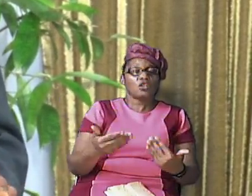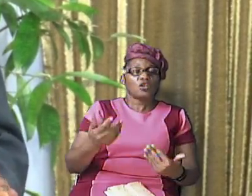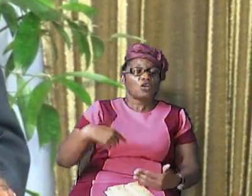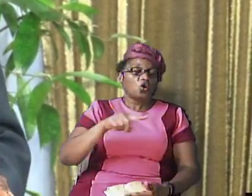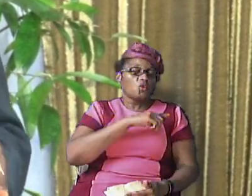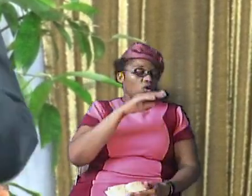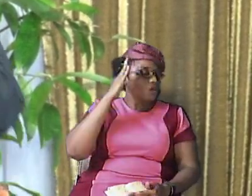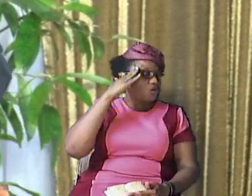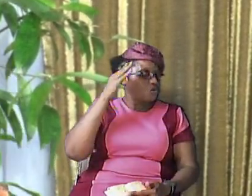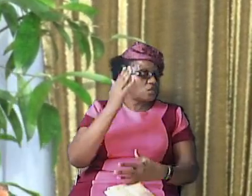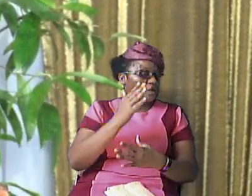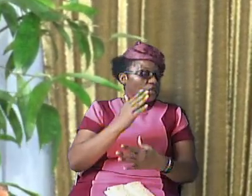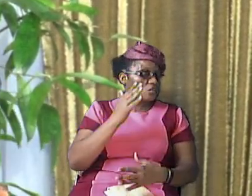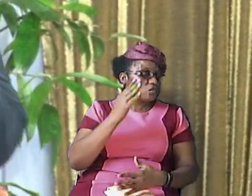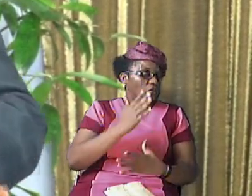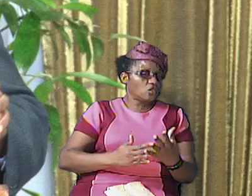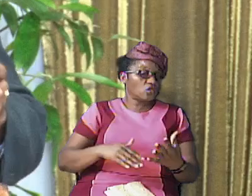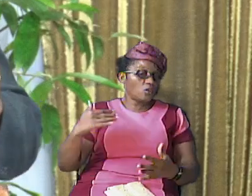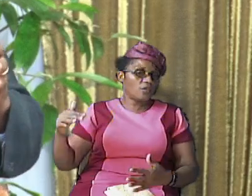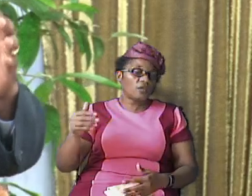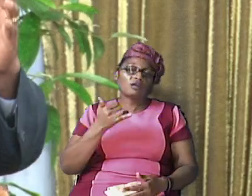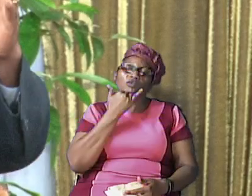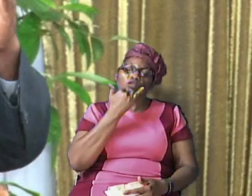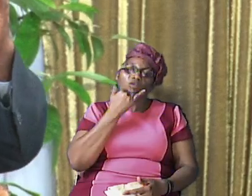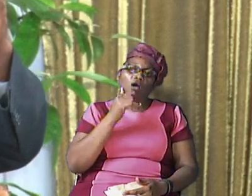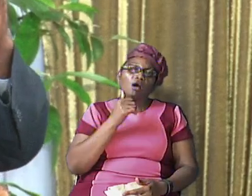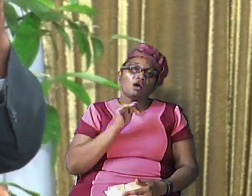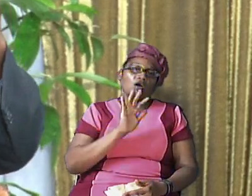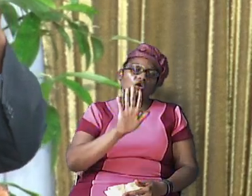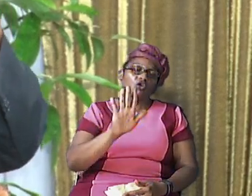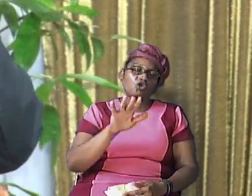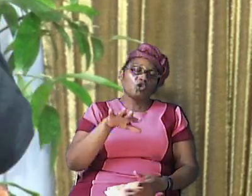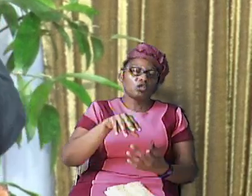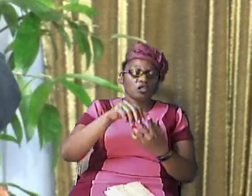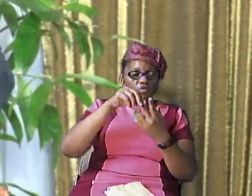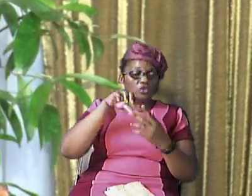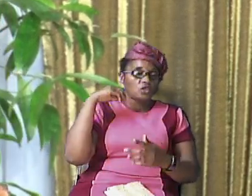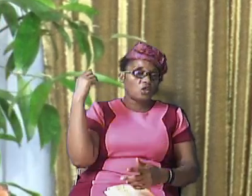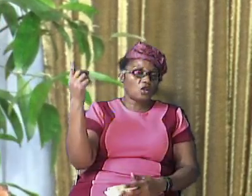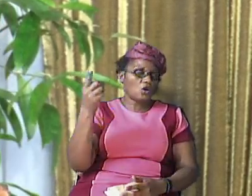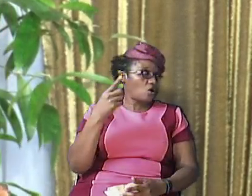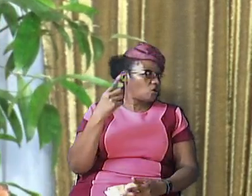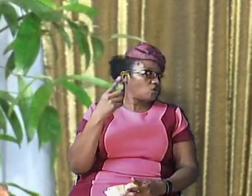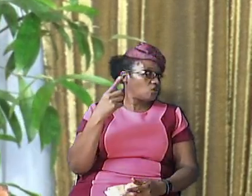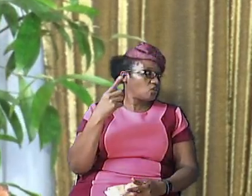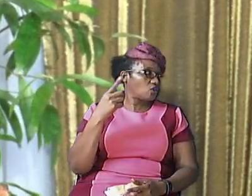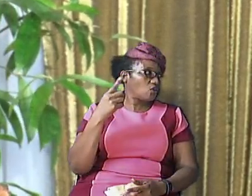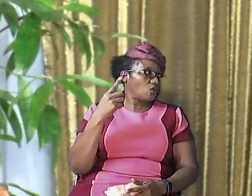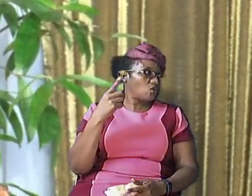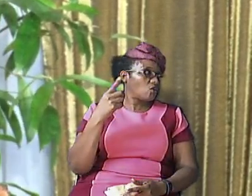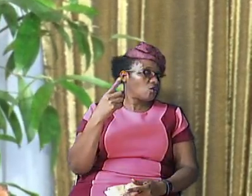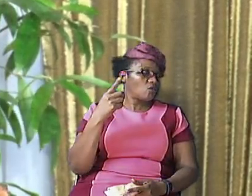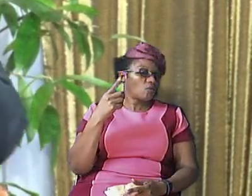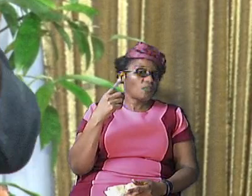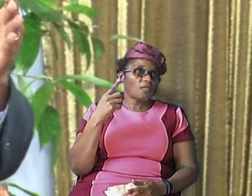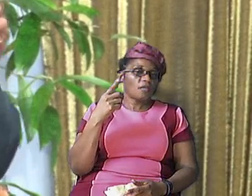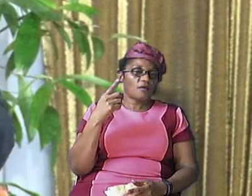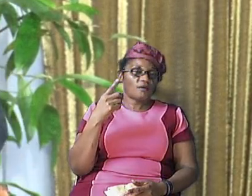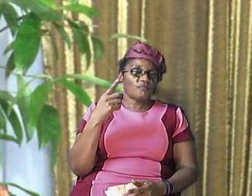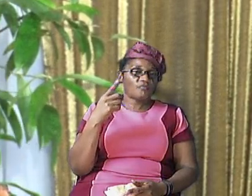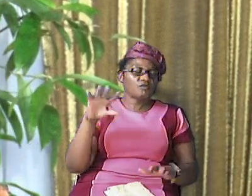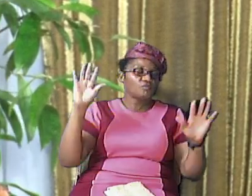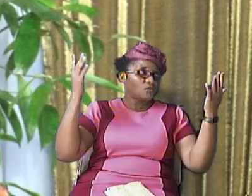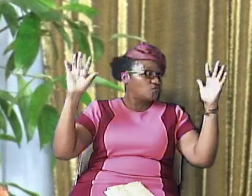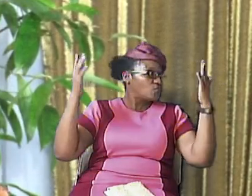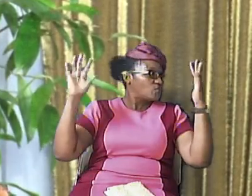something is wrong. So you're special also. And we want you to know that we appreciate every one of you. So let's put our